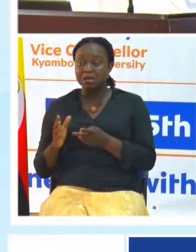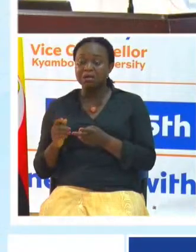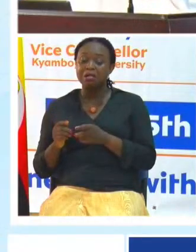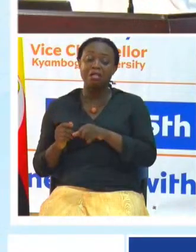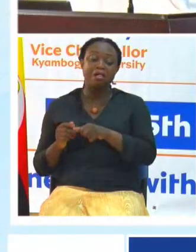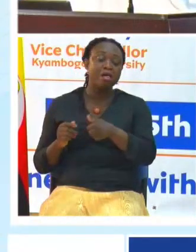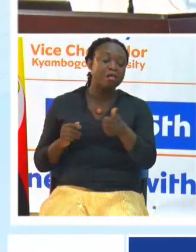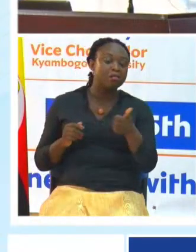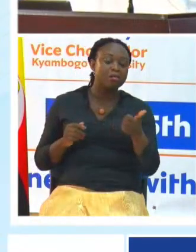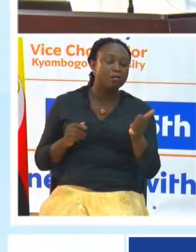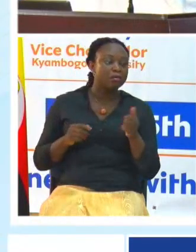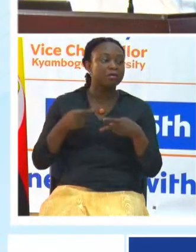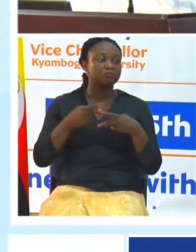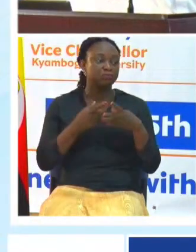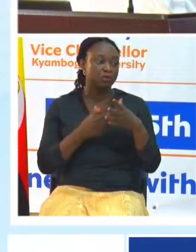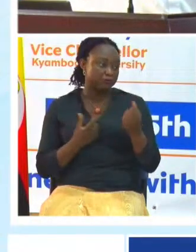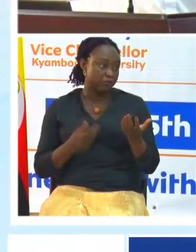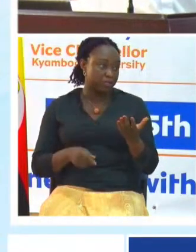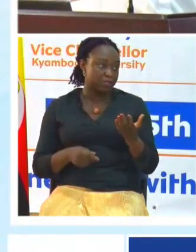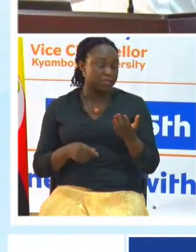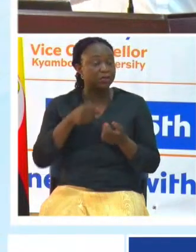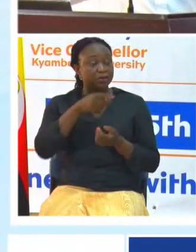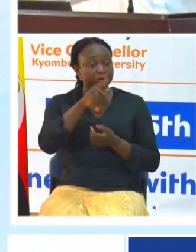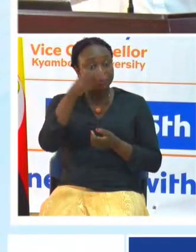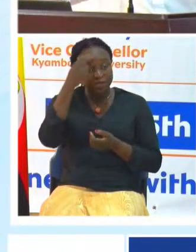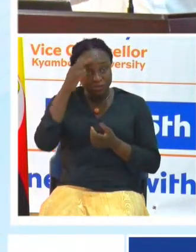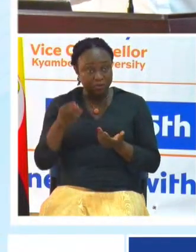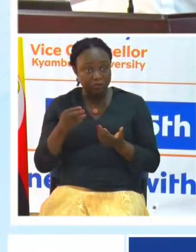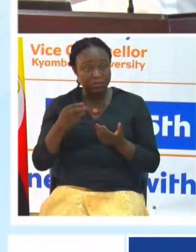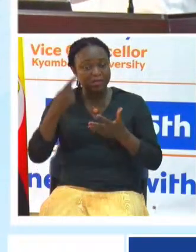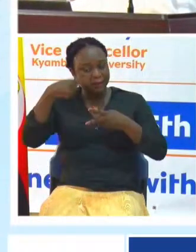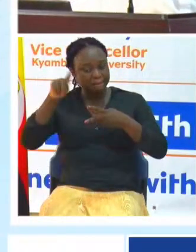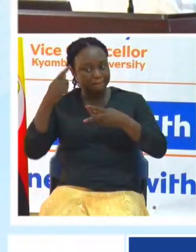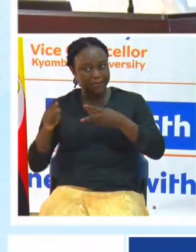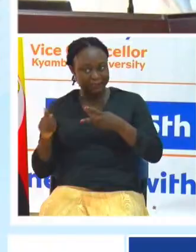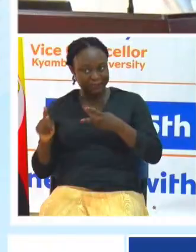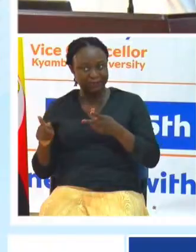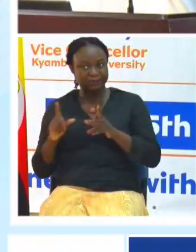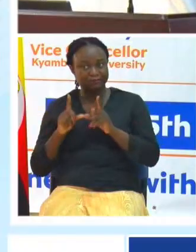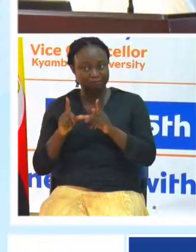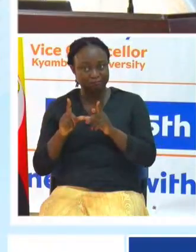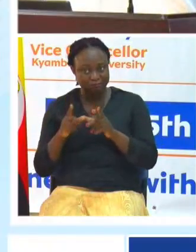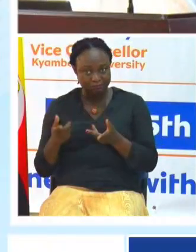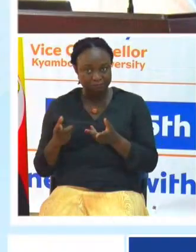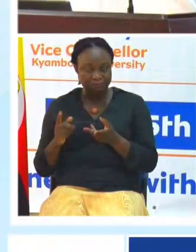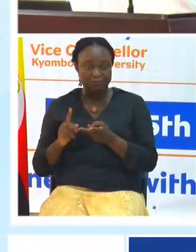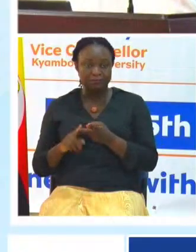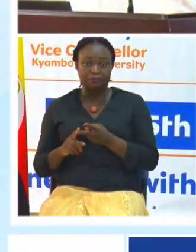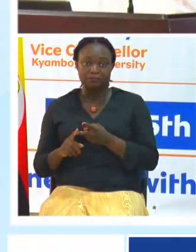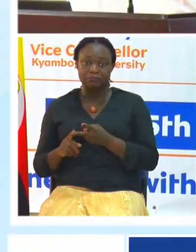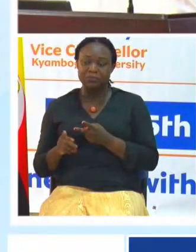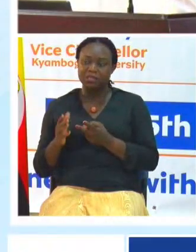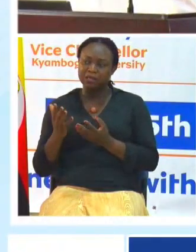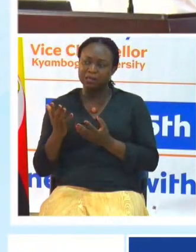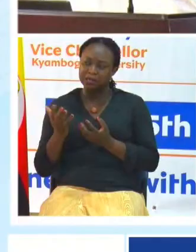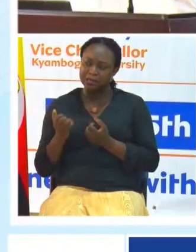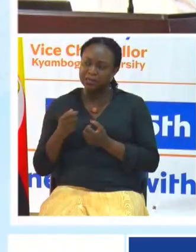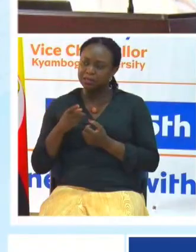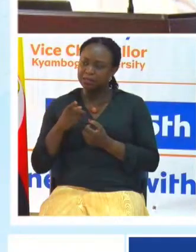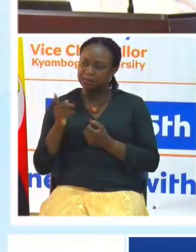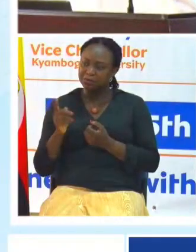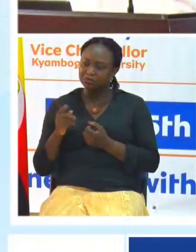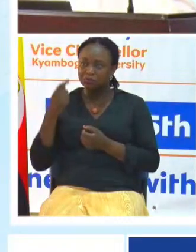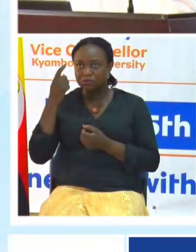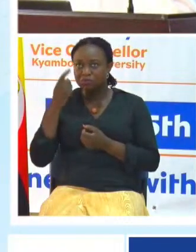up? What do they look at? Number one, as a graduate student, your excellent academic transcripts. At least I expect you, by the